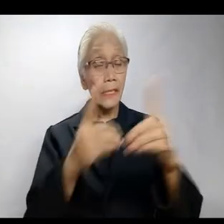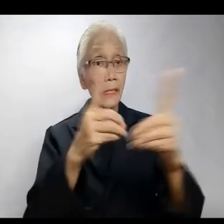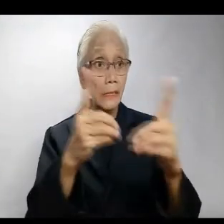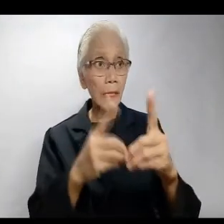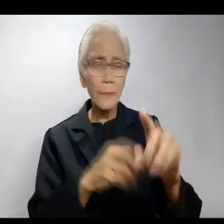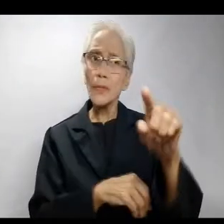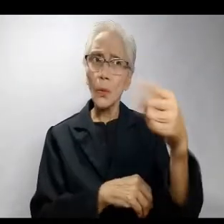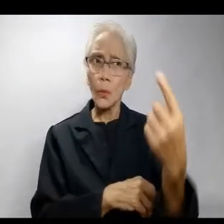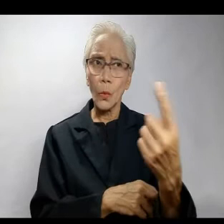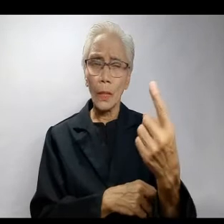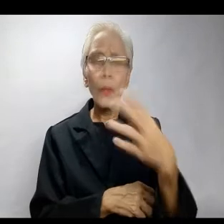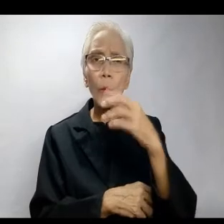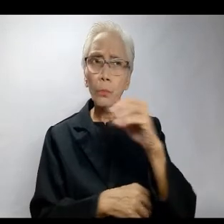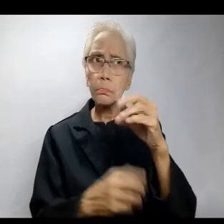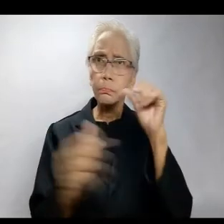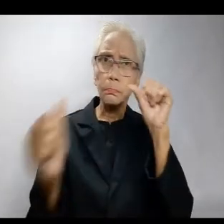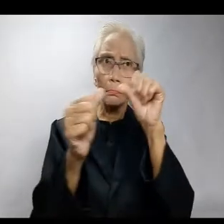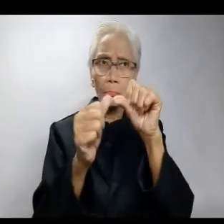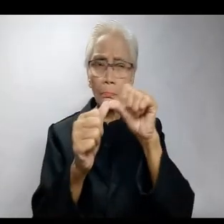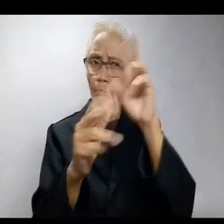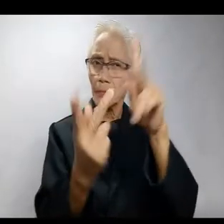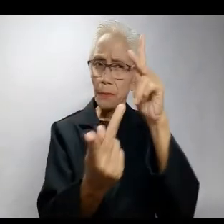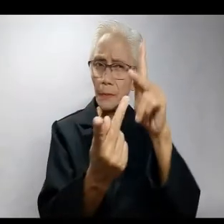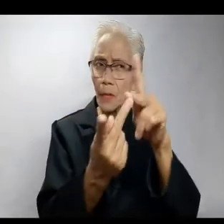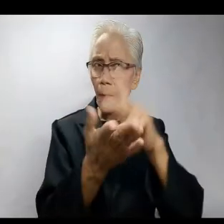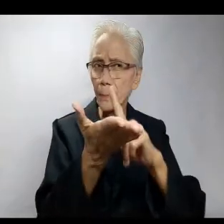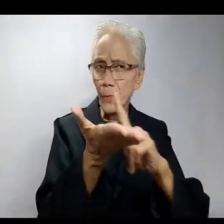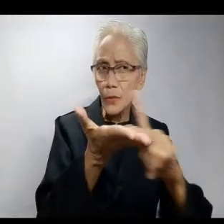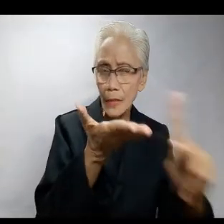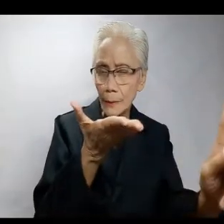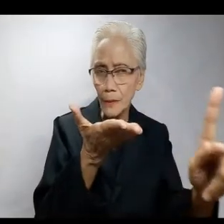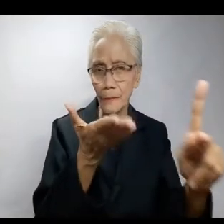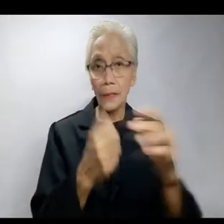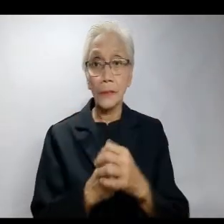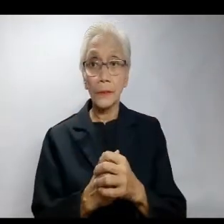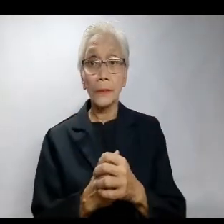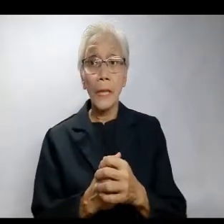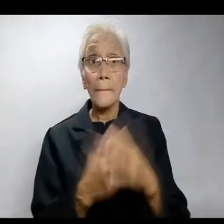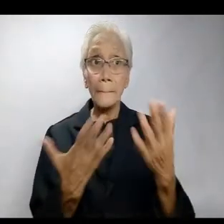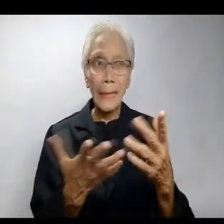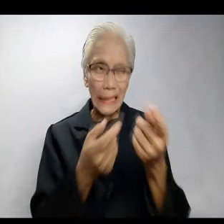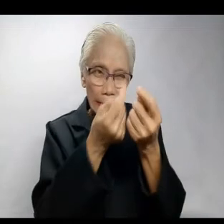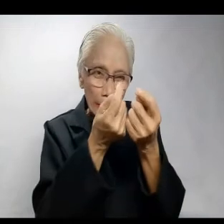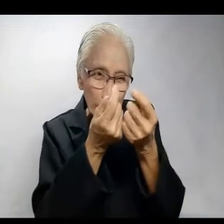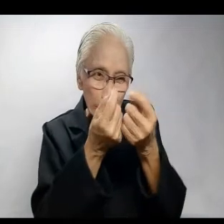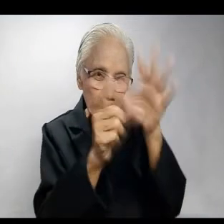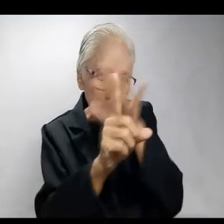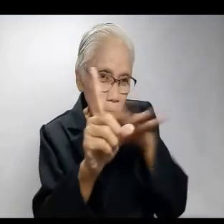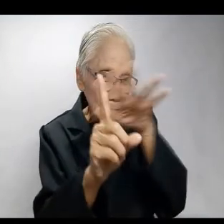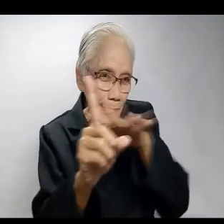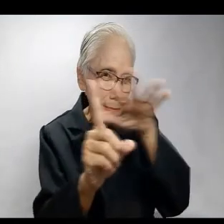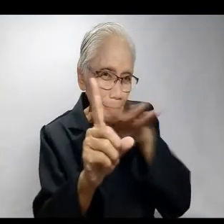is described as one who achieves perfectionism of purity and purification by